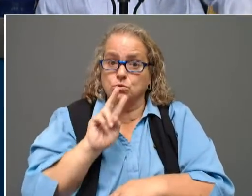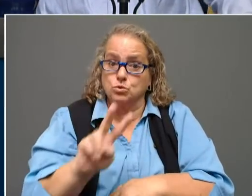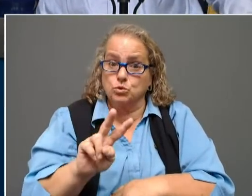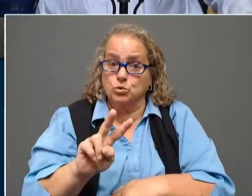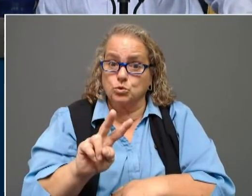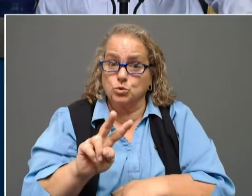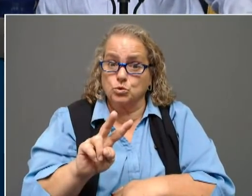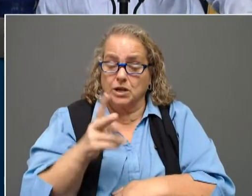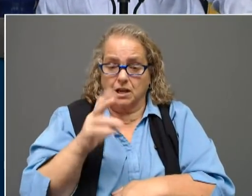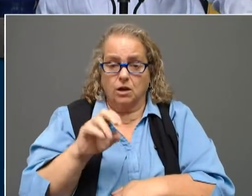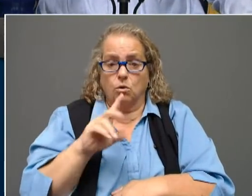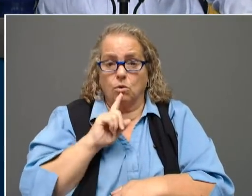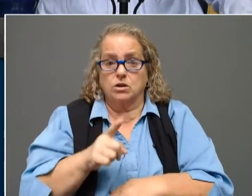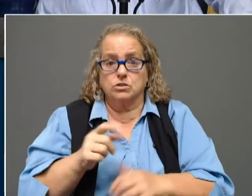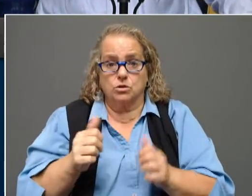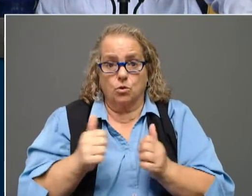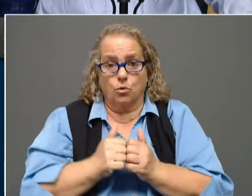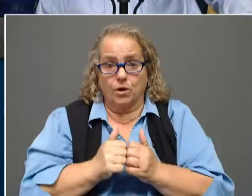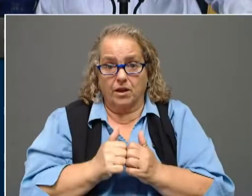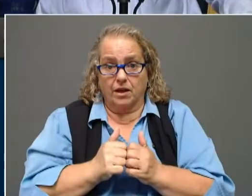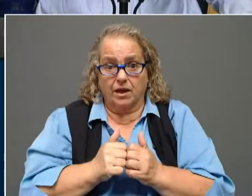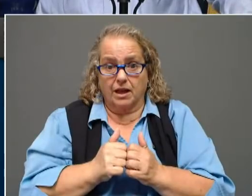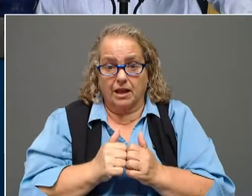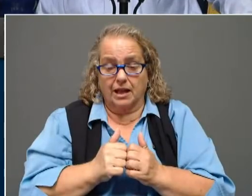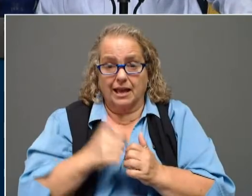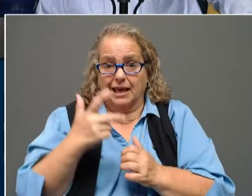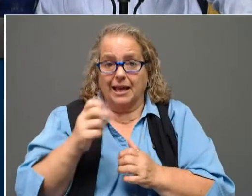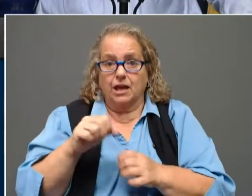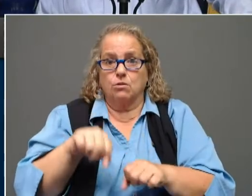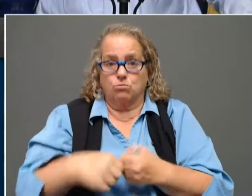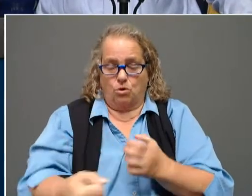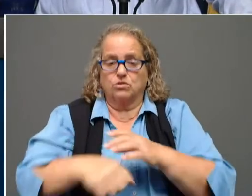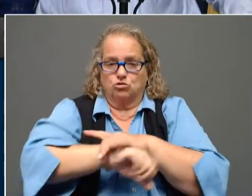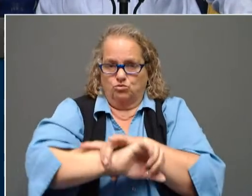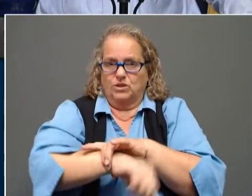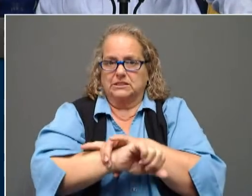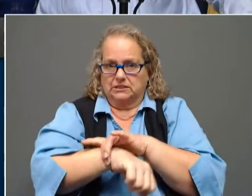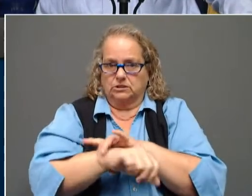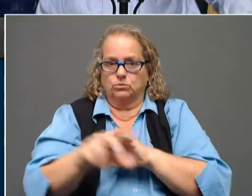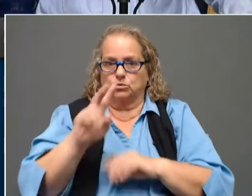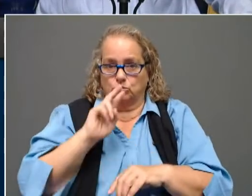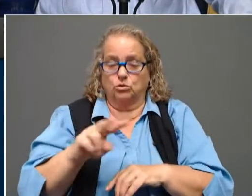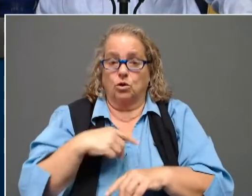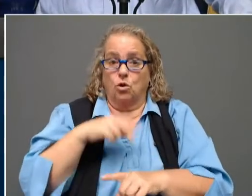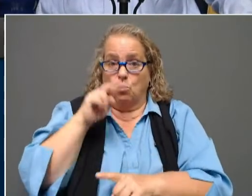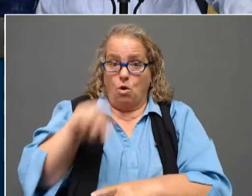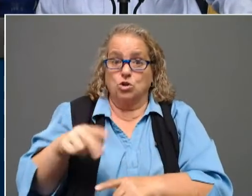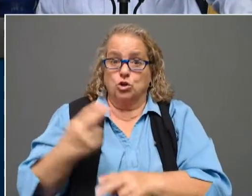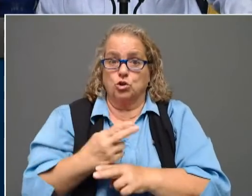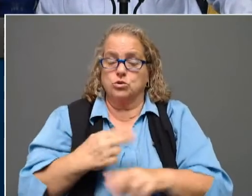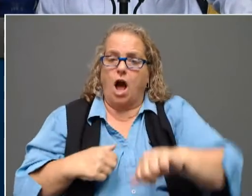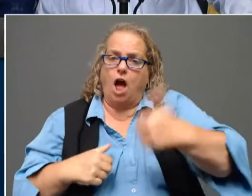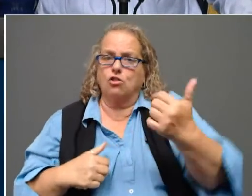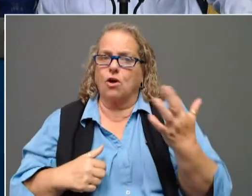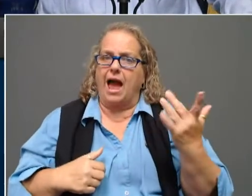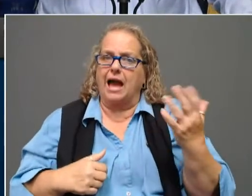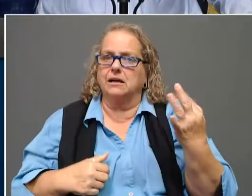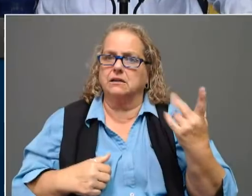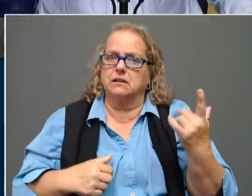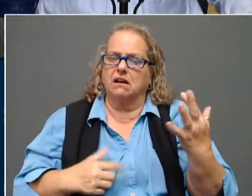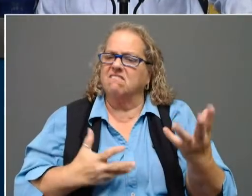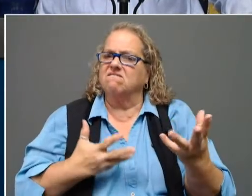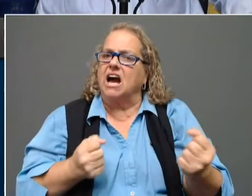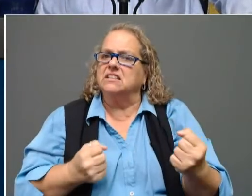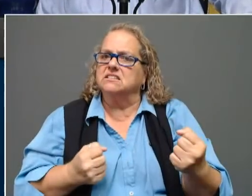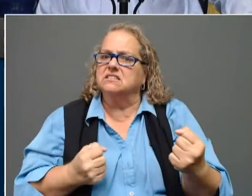with he ended up breaking his wrist, and watching him use his other hand as quickly as he did. I mean,